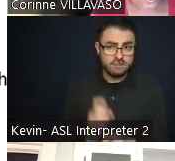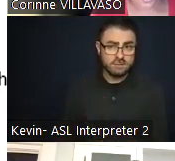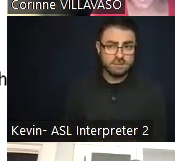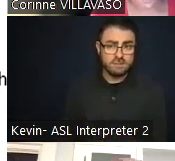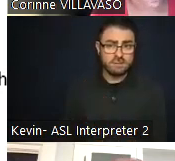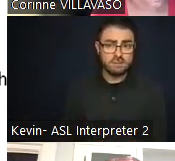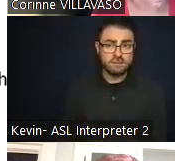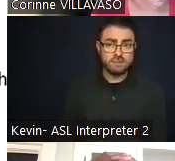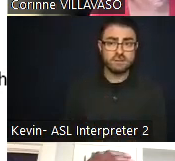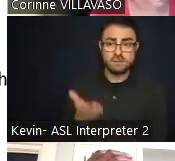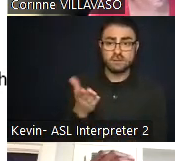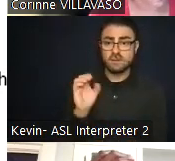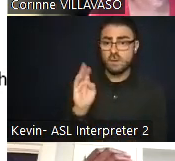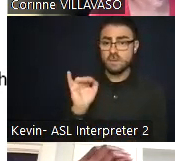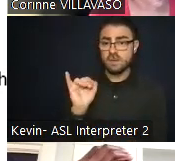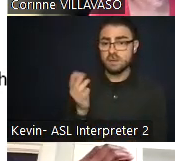Co-Chair Obi?